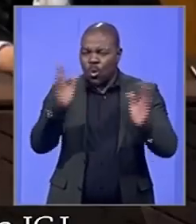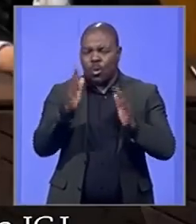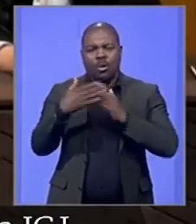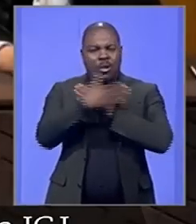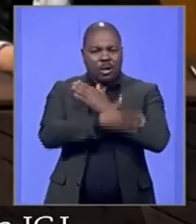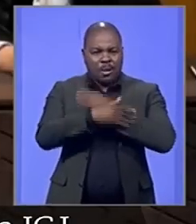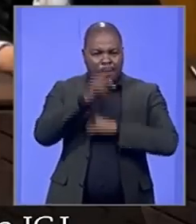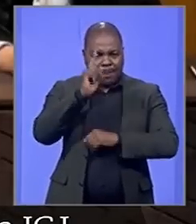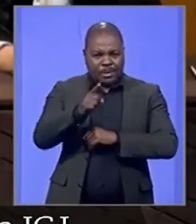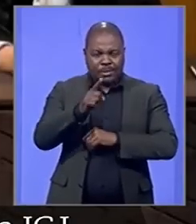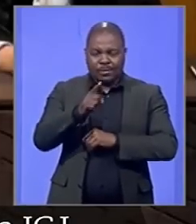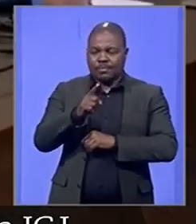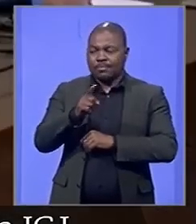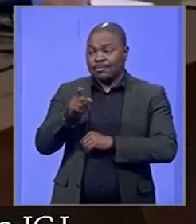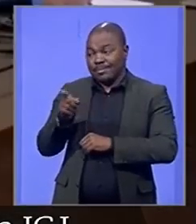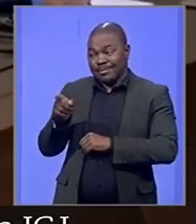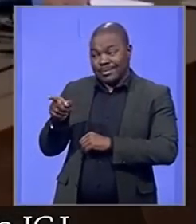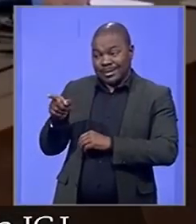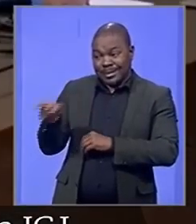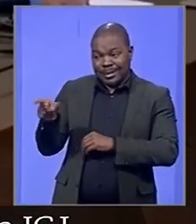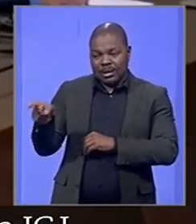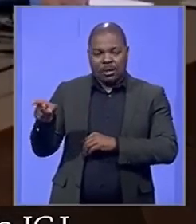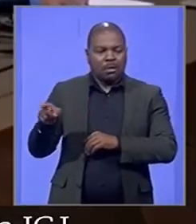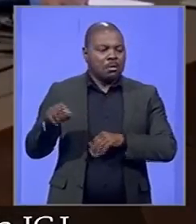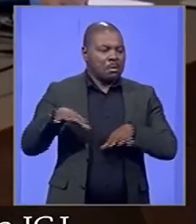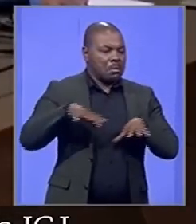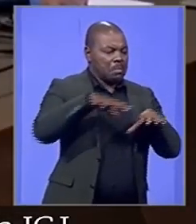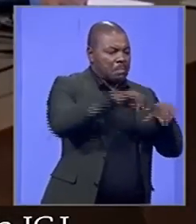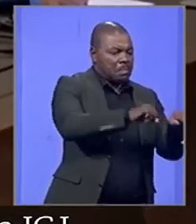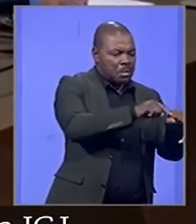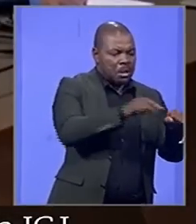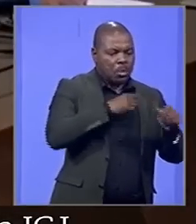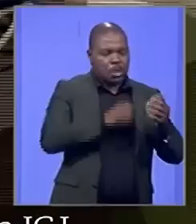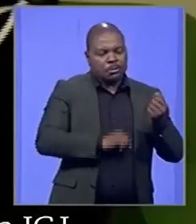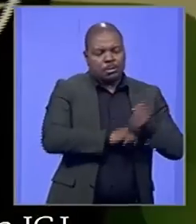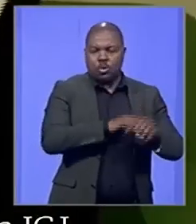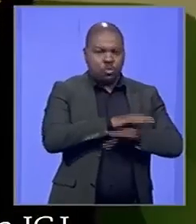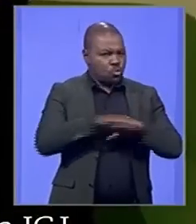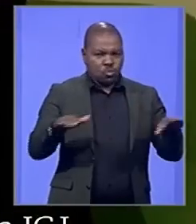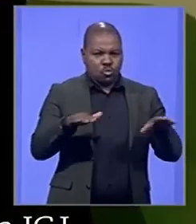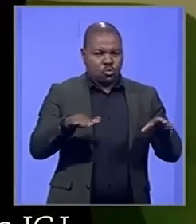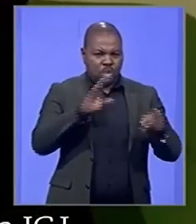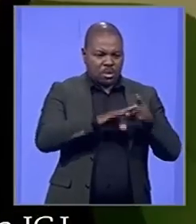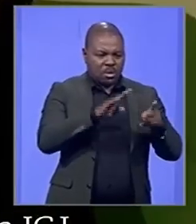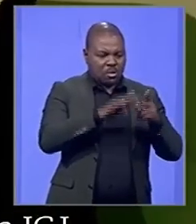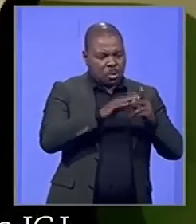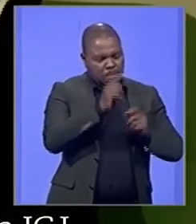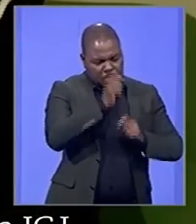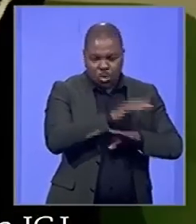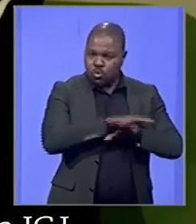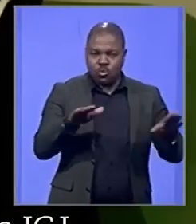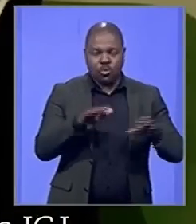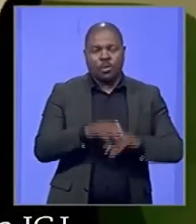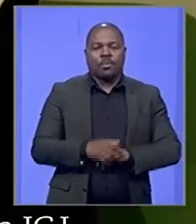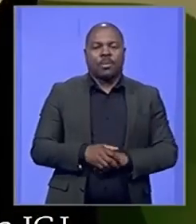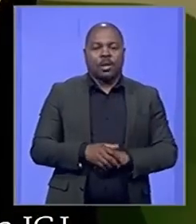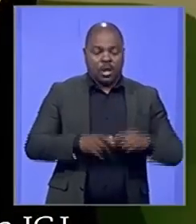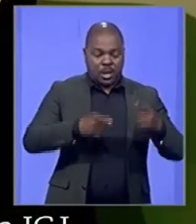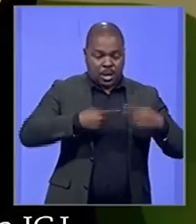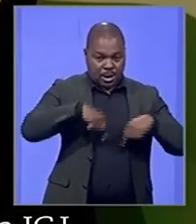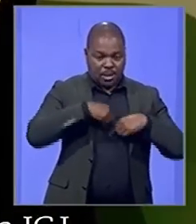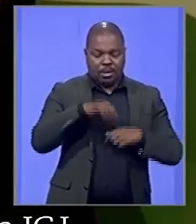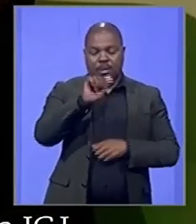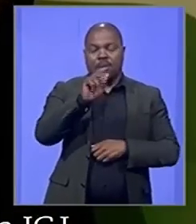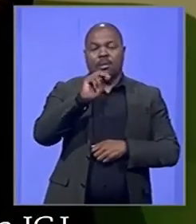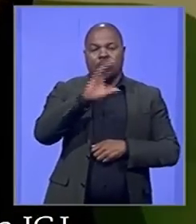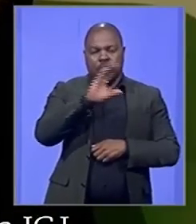acknowledge Israel's unlawful occupation or support its continuation. As the ANC, we